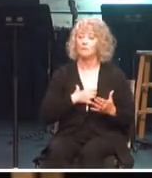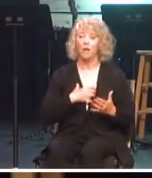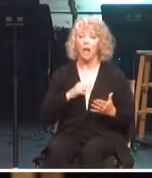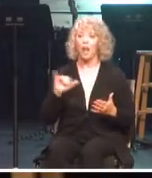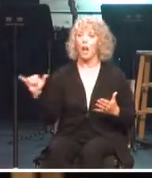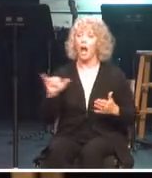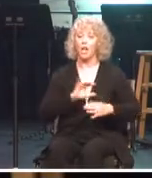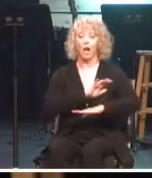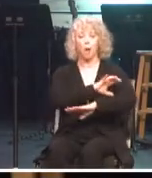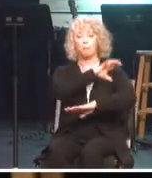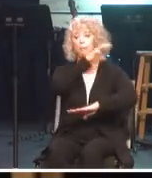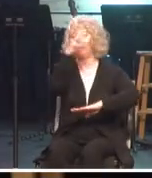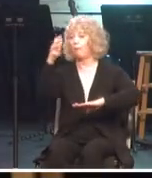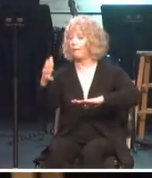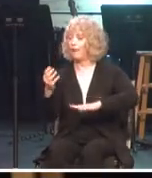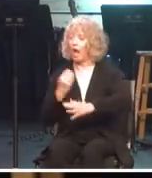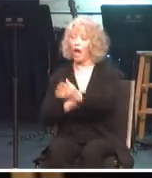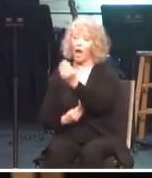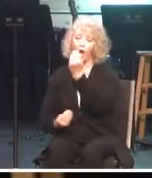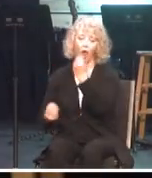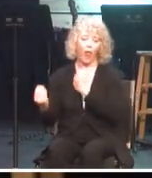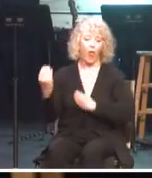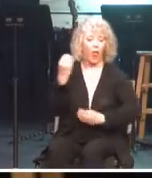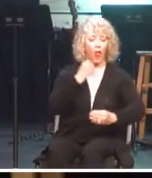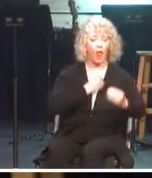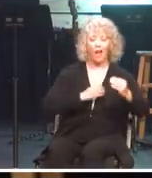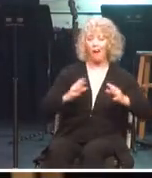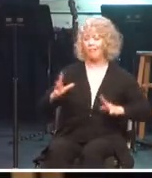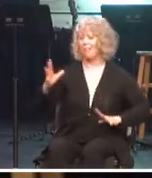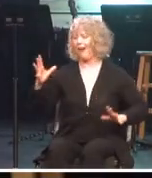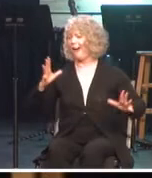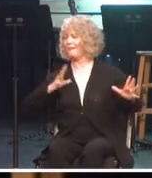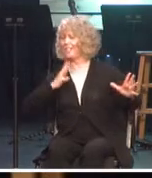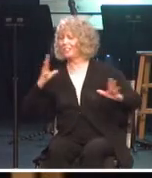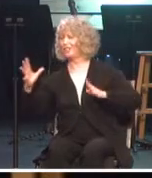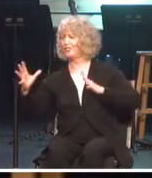Jesus. He gives them a lavish banquet.